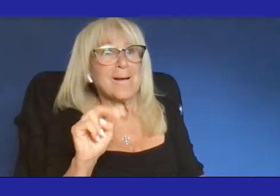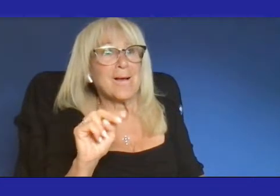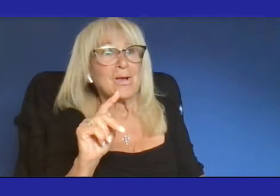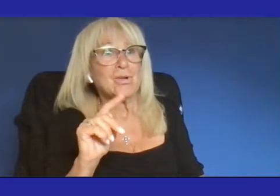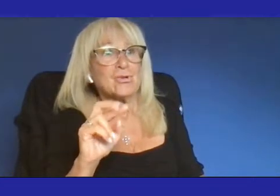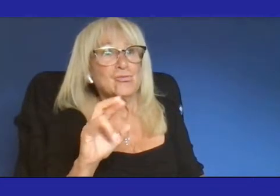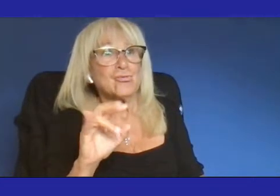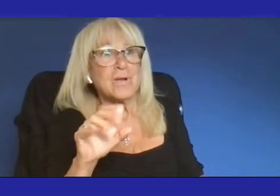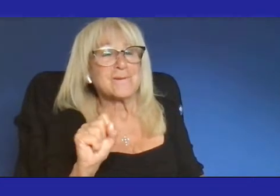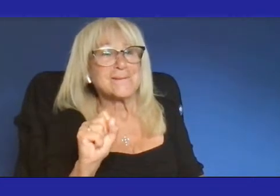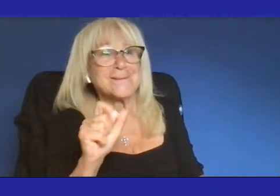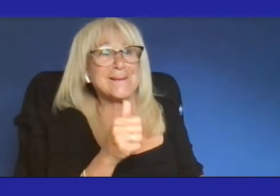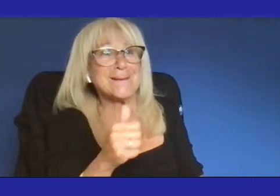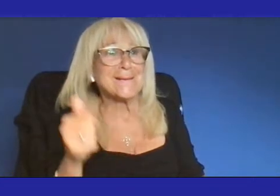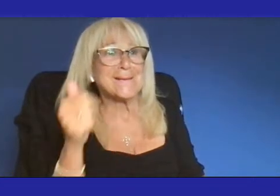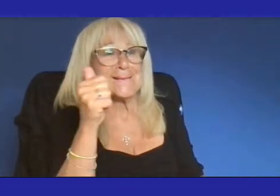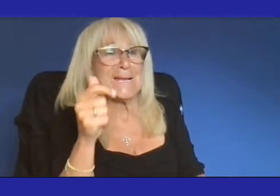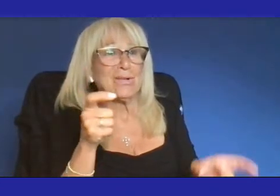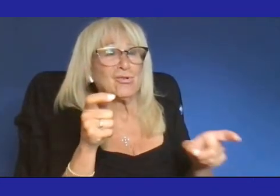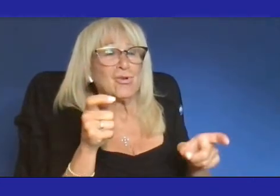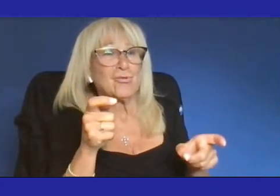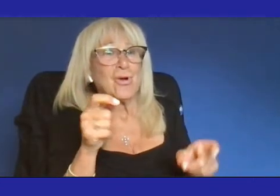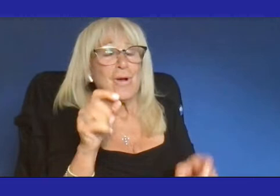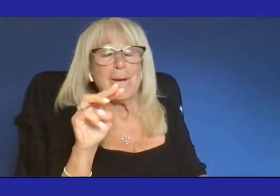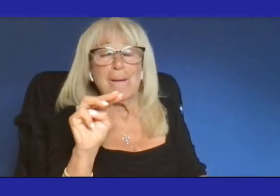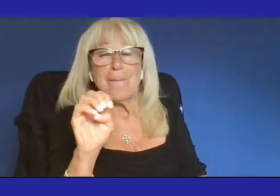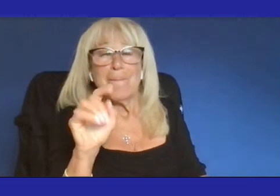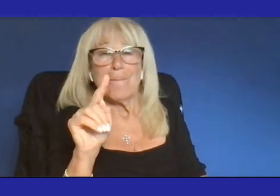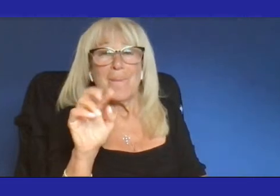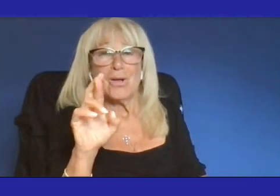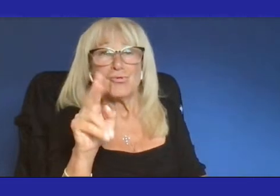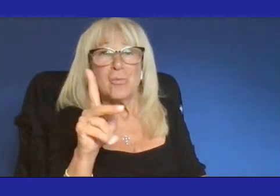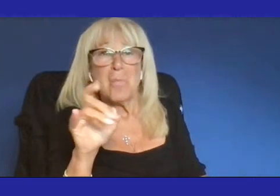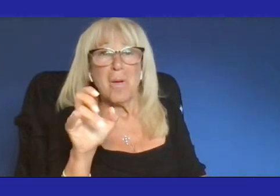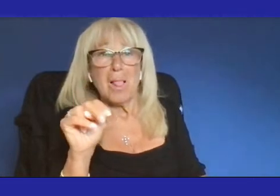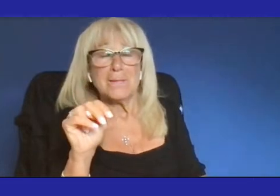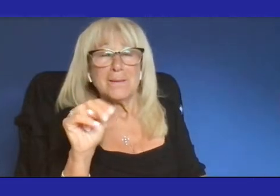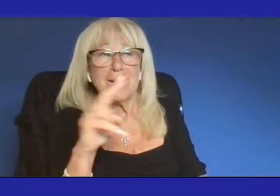Hospital, would have been here today to present this herself, but